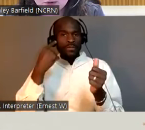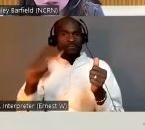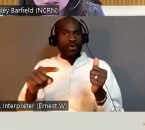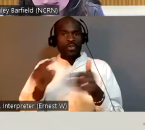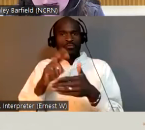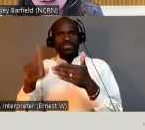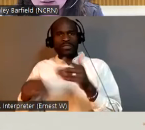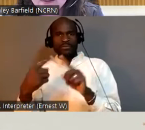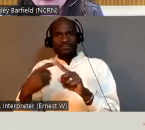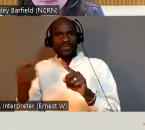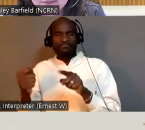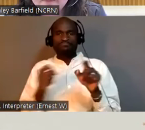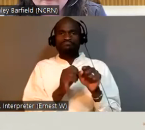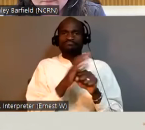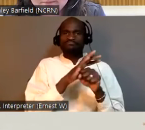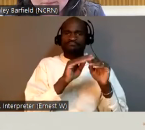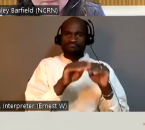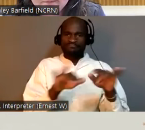health emergency's end.